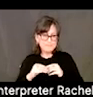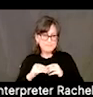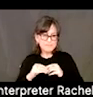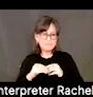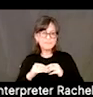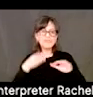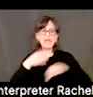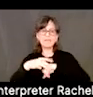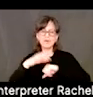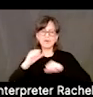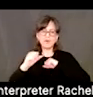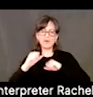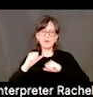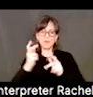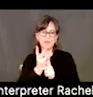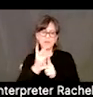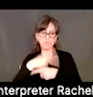Post-earthquake products. So this was,